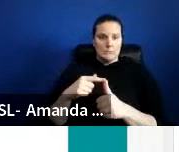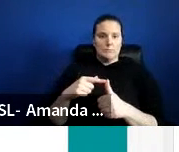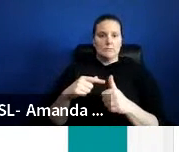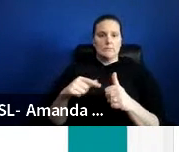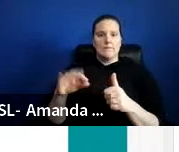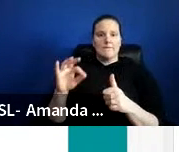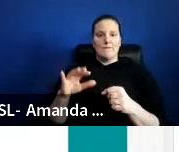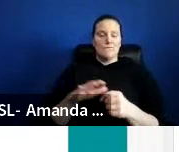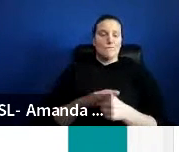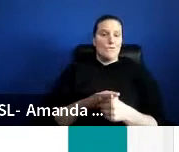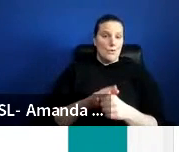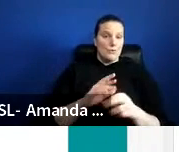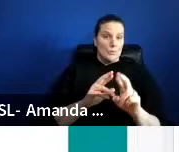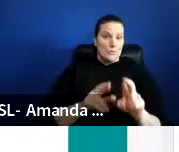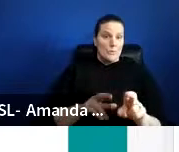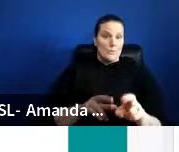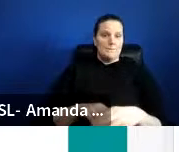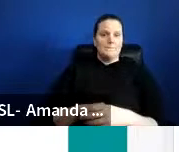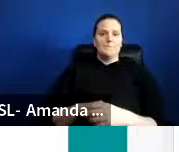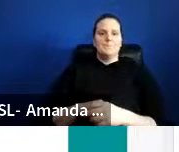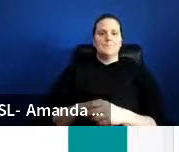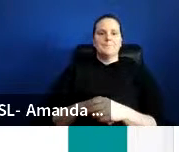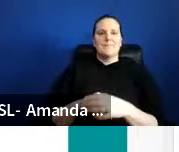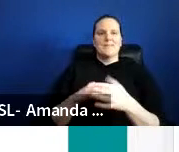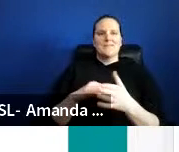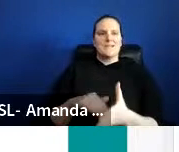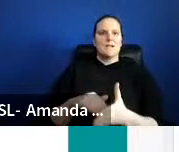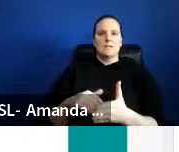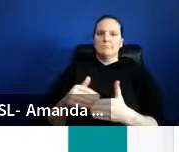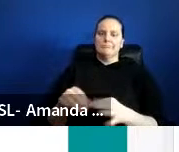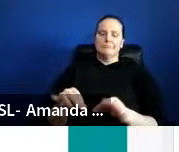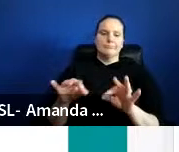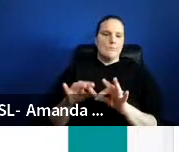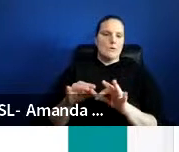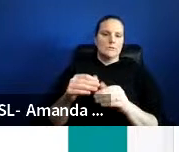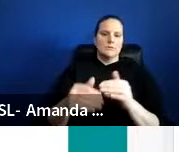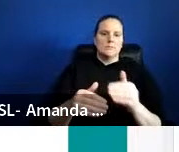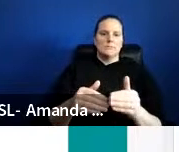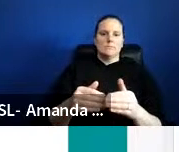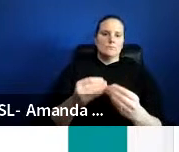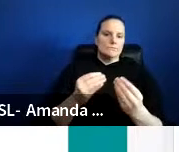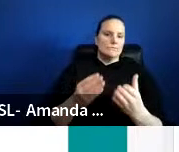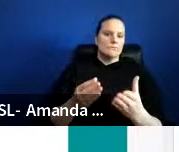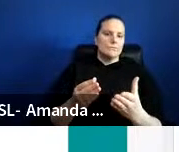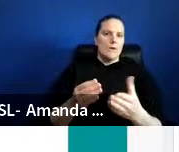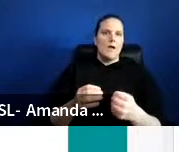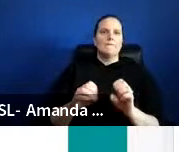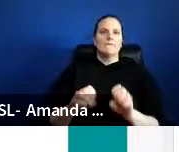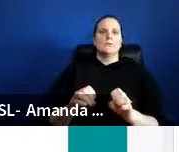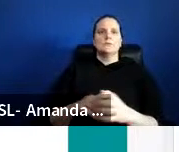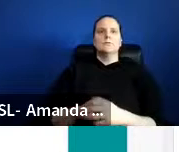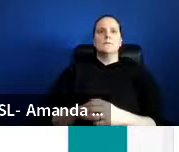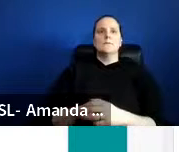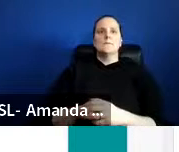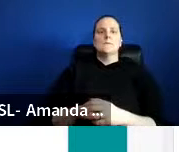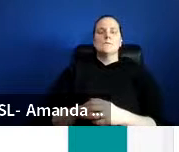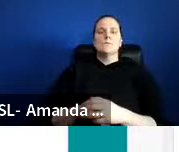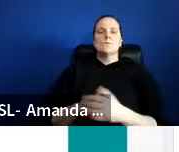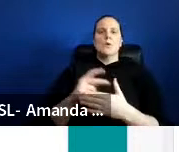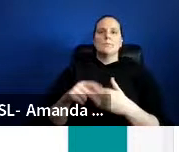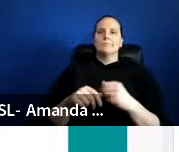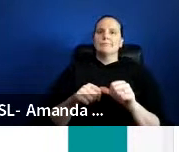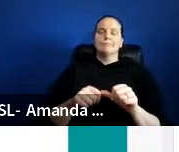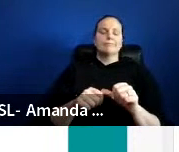the full report. This study is one important step to inform efforts as the program continues to develop